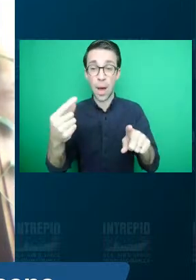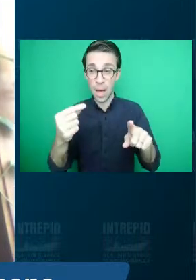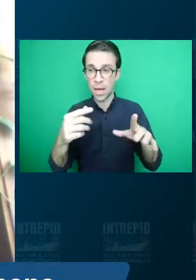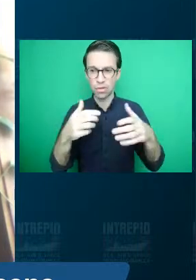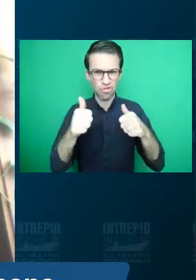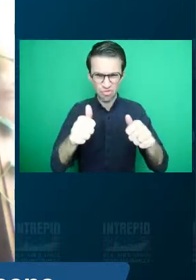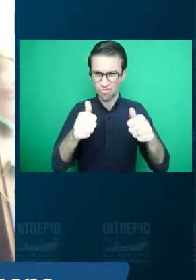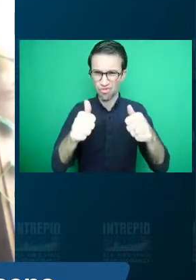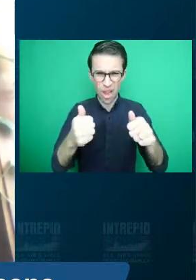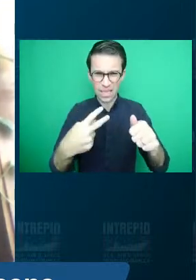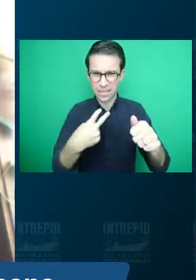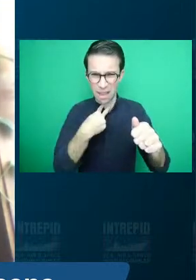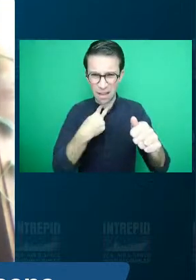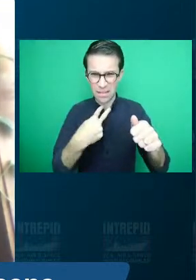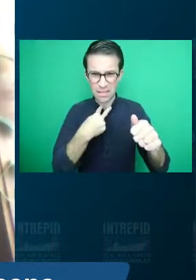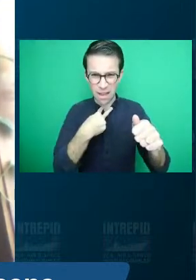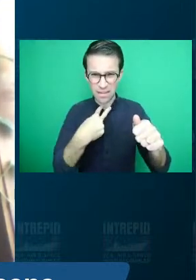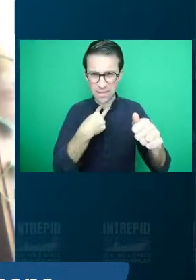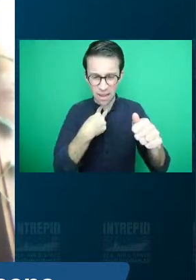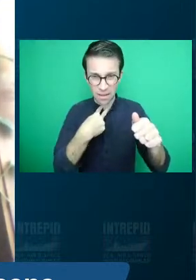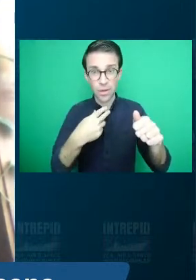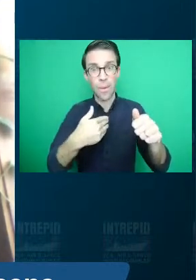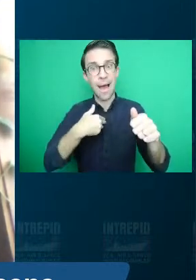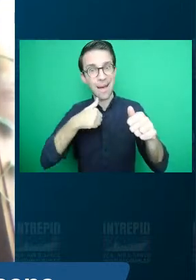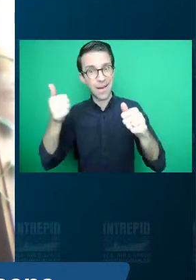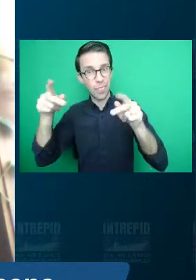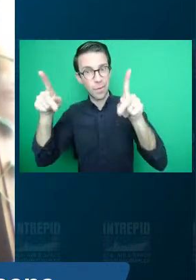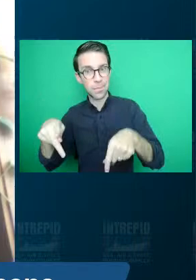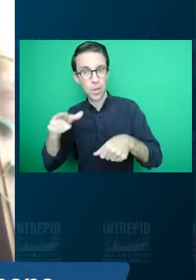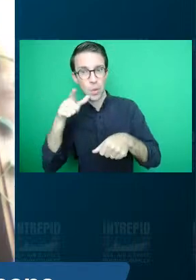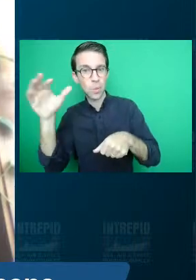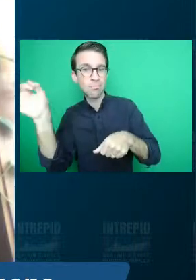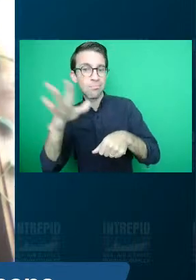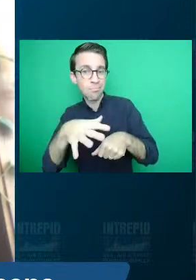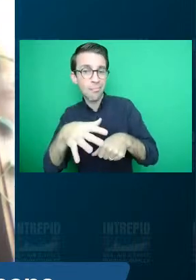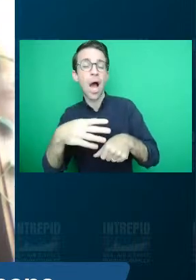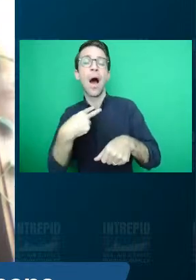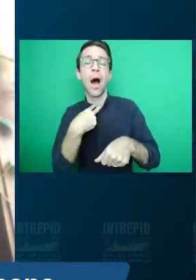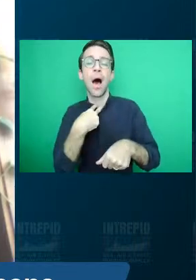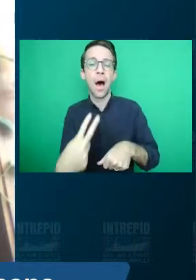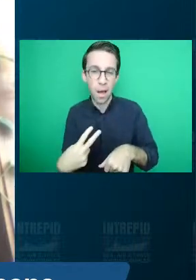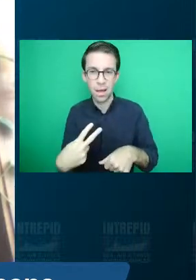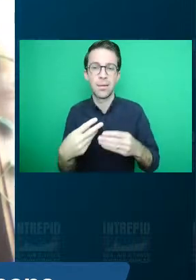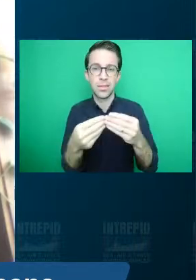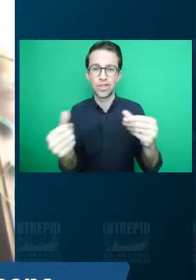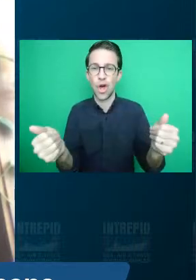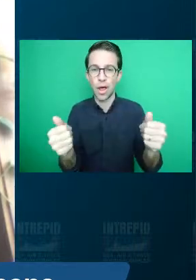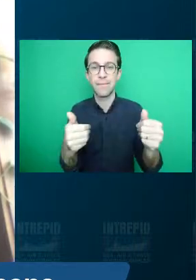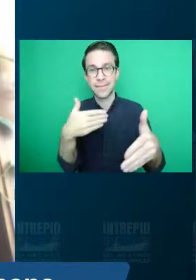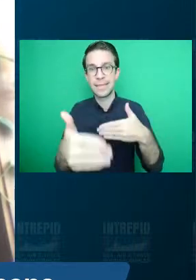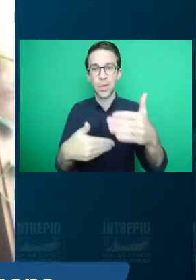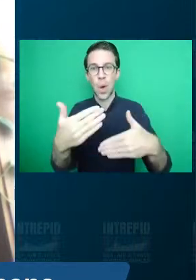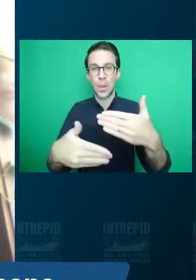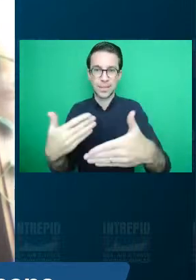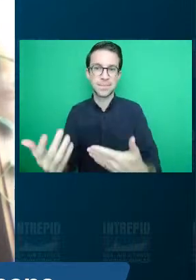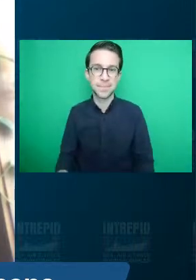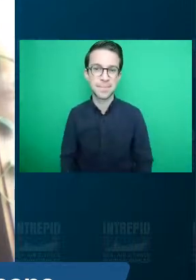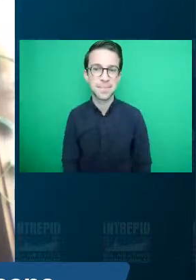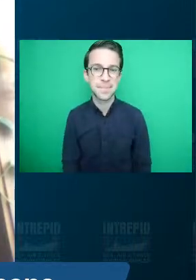somebody directly that is more knowledgeable is really helpful, so that you can solve problems quickly and feel empowered about it and keep